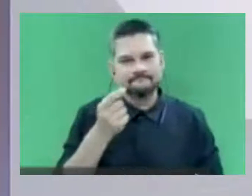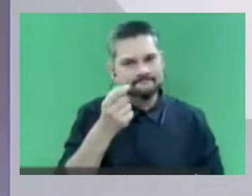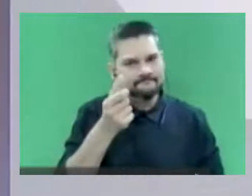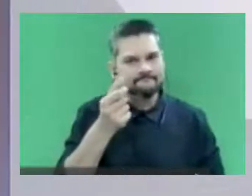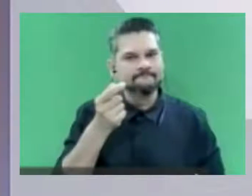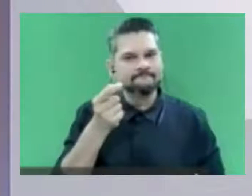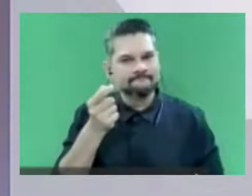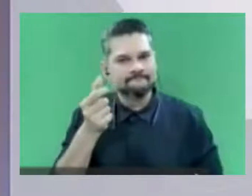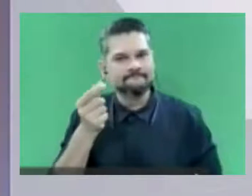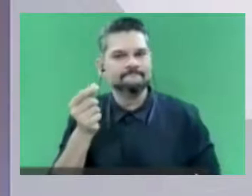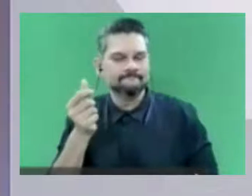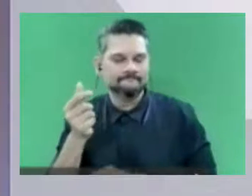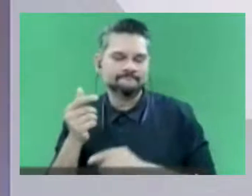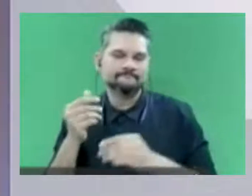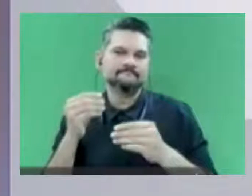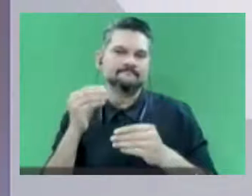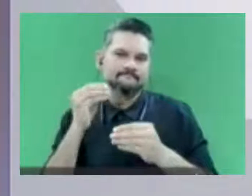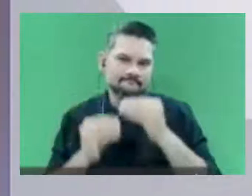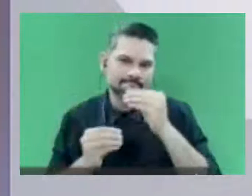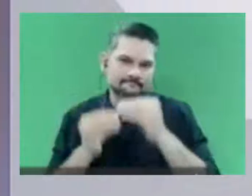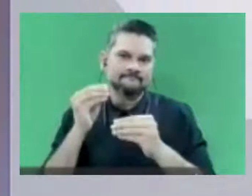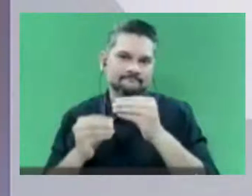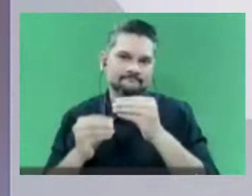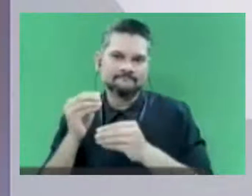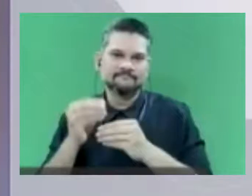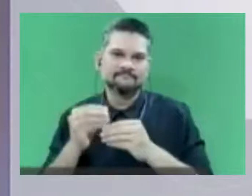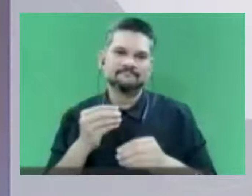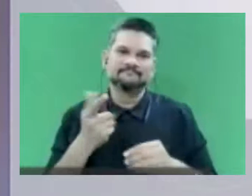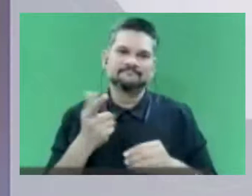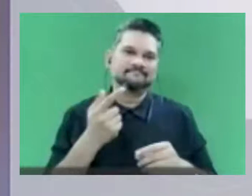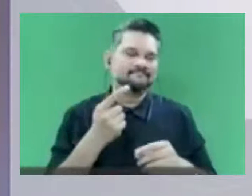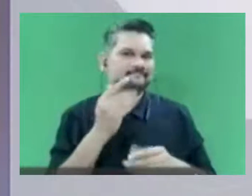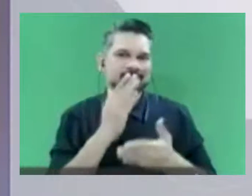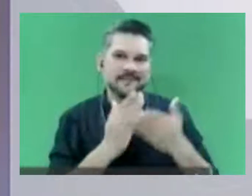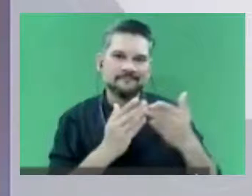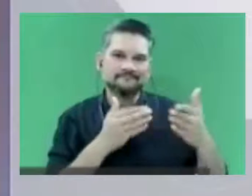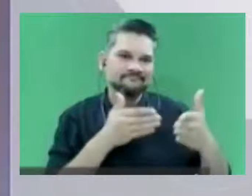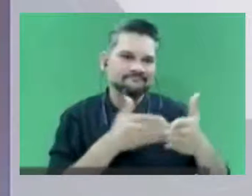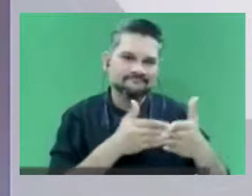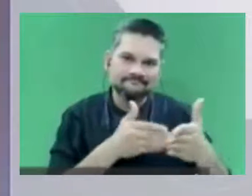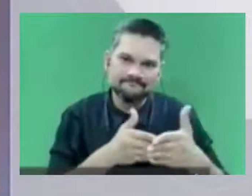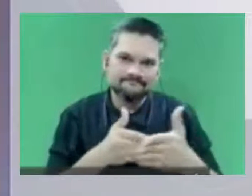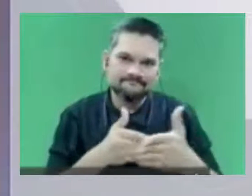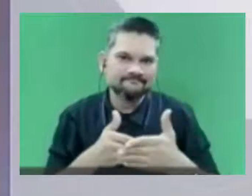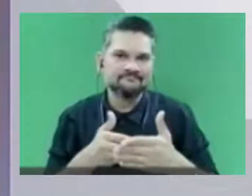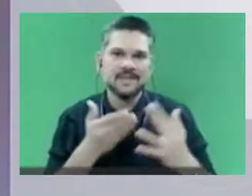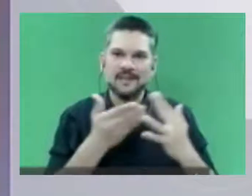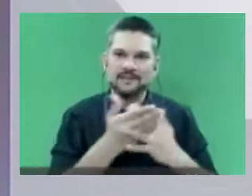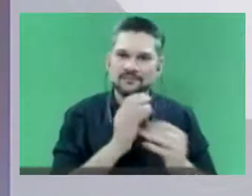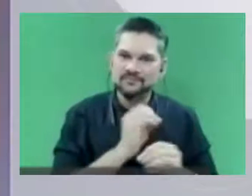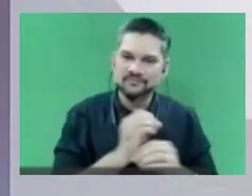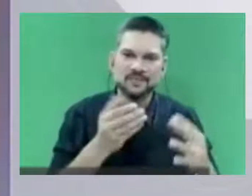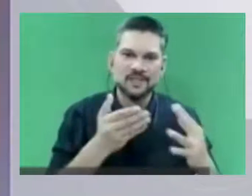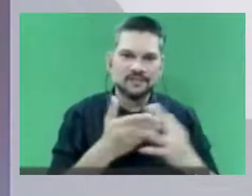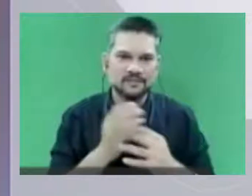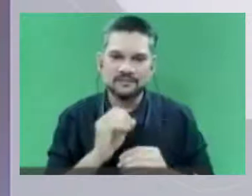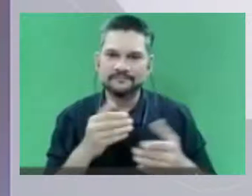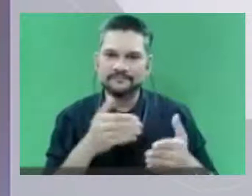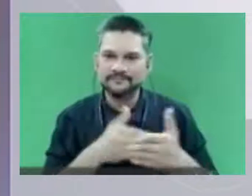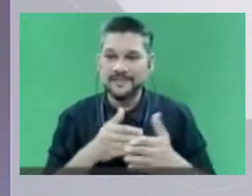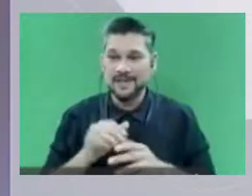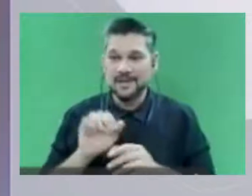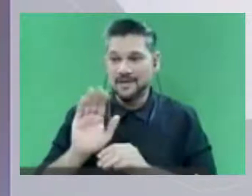to upload the assignments were not accessible. Some formats were not accessible according to the specific